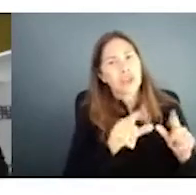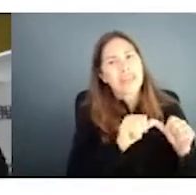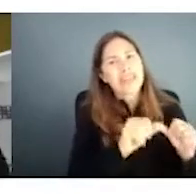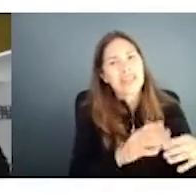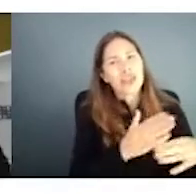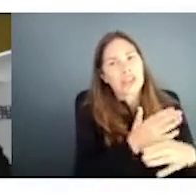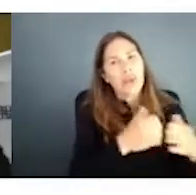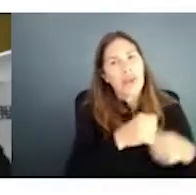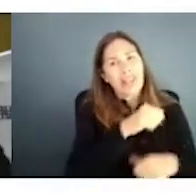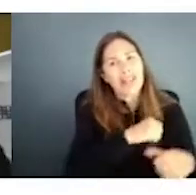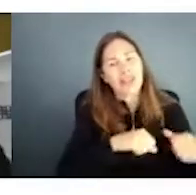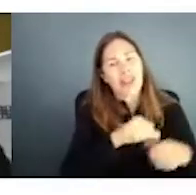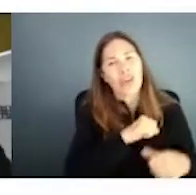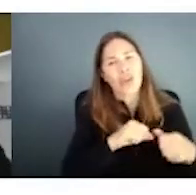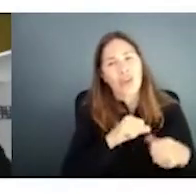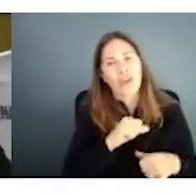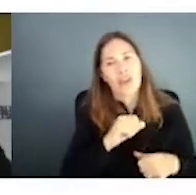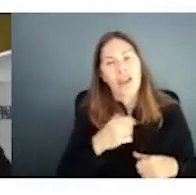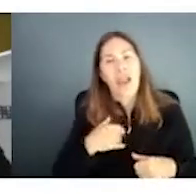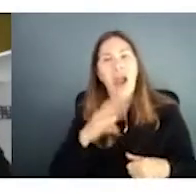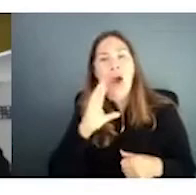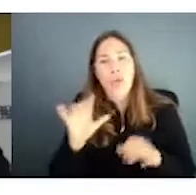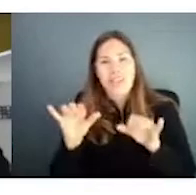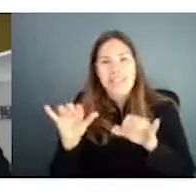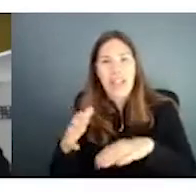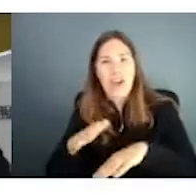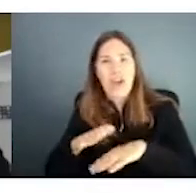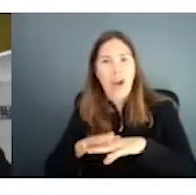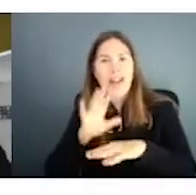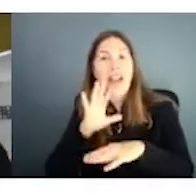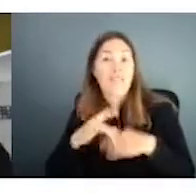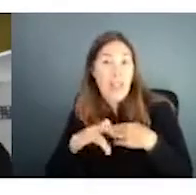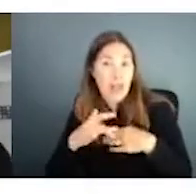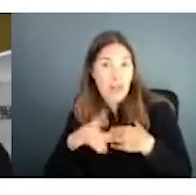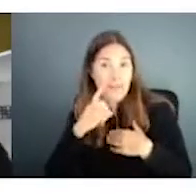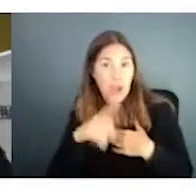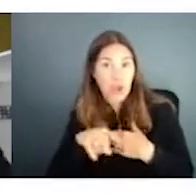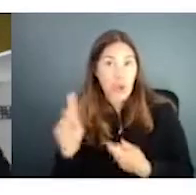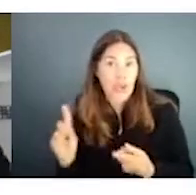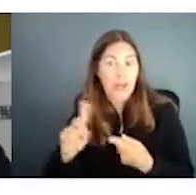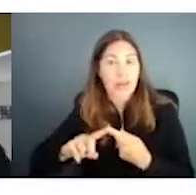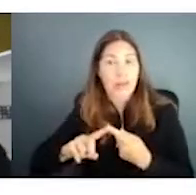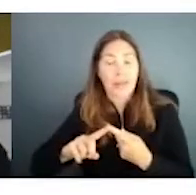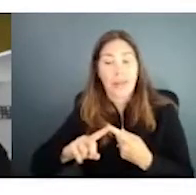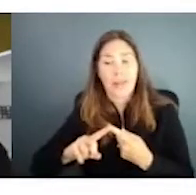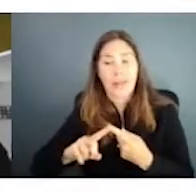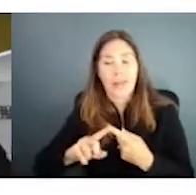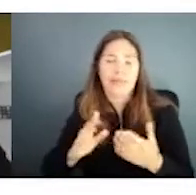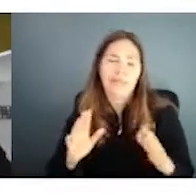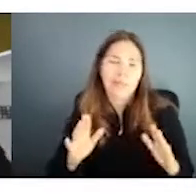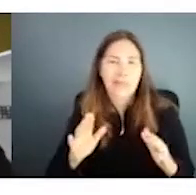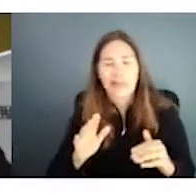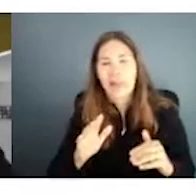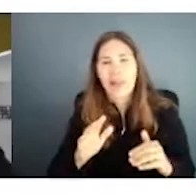share, and I will remain available until, I'm not going to say the last